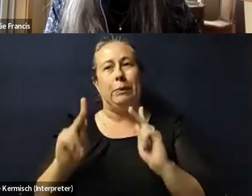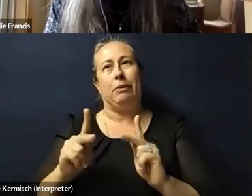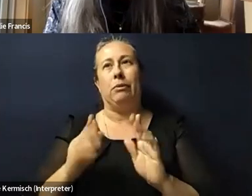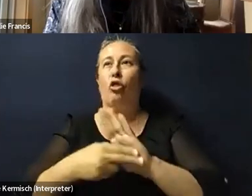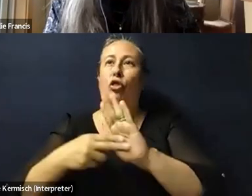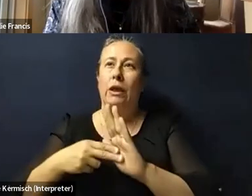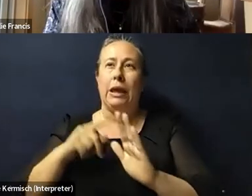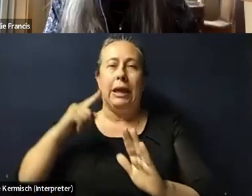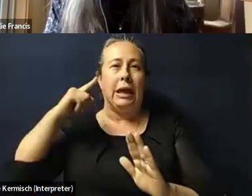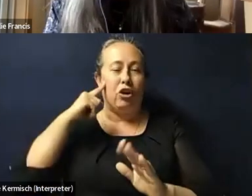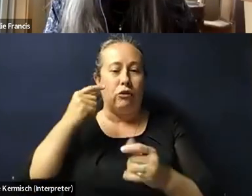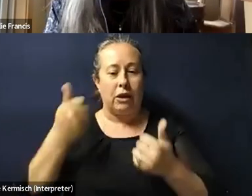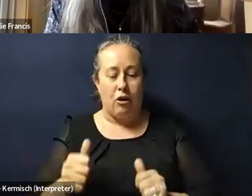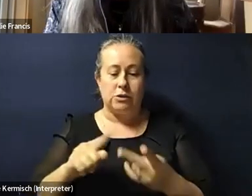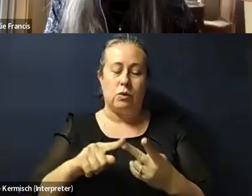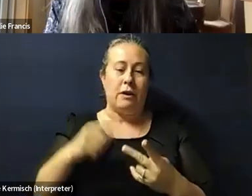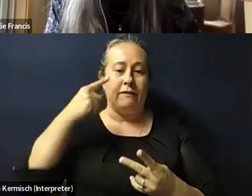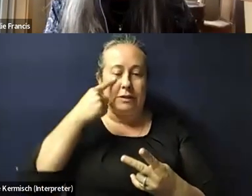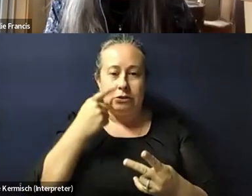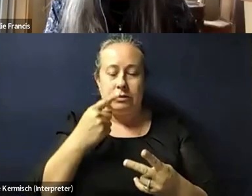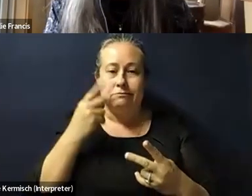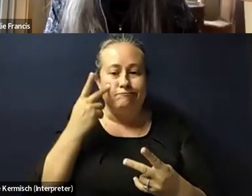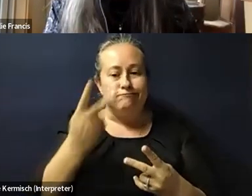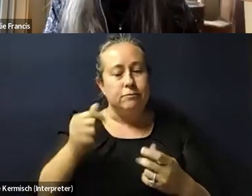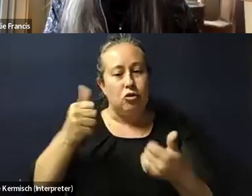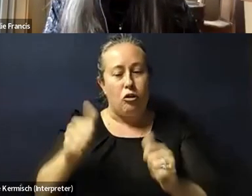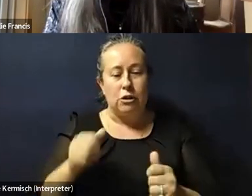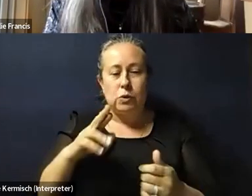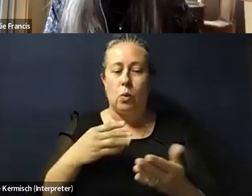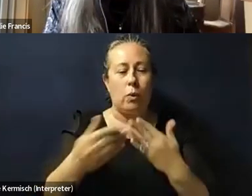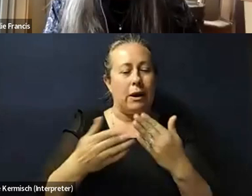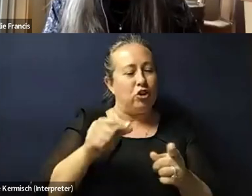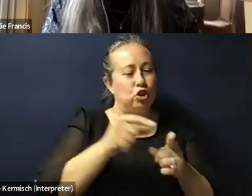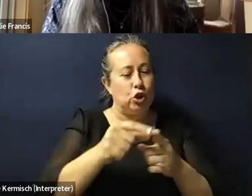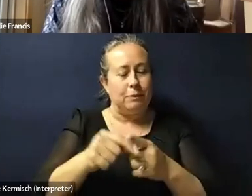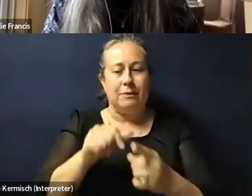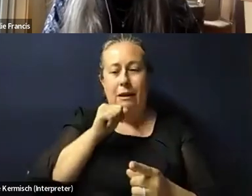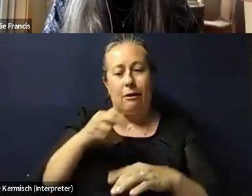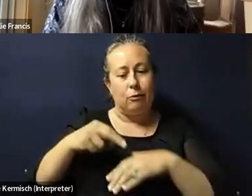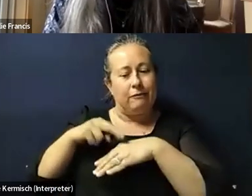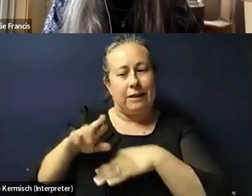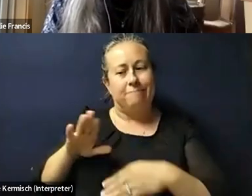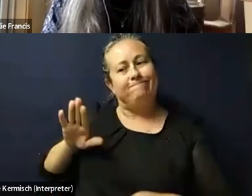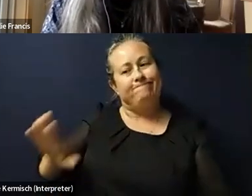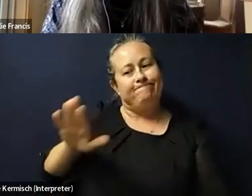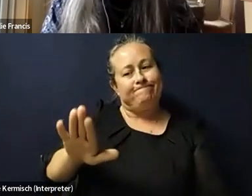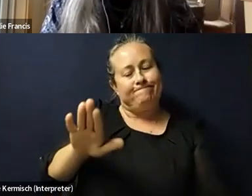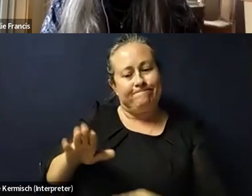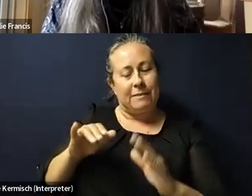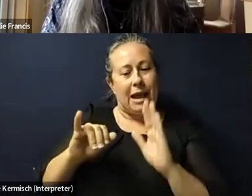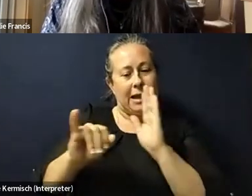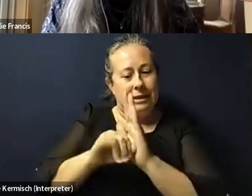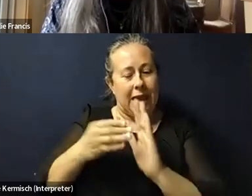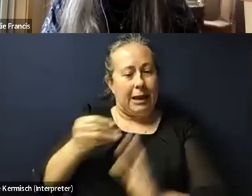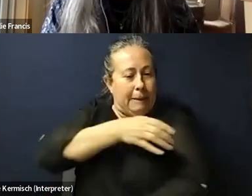with vision loss or with whatever other terms we want to say that do not reflect the identity and